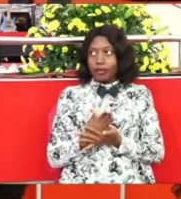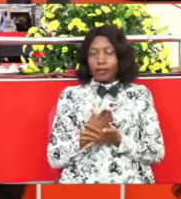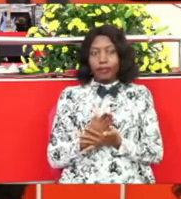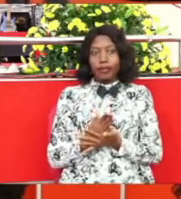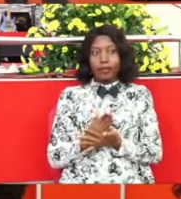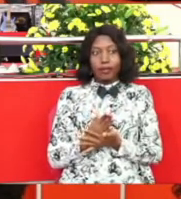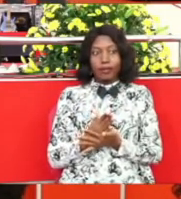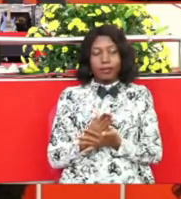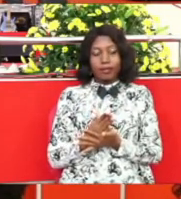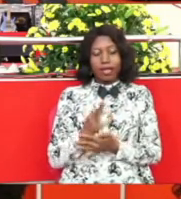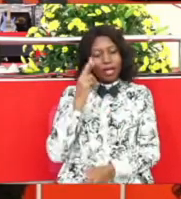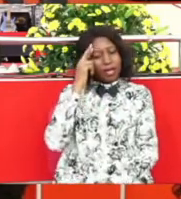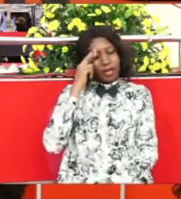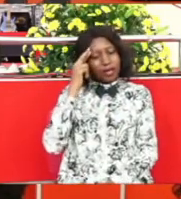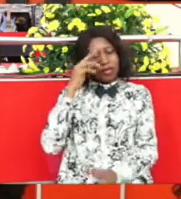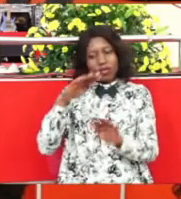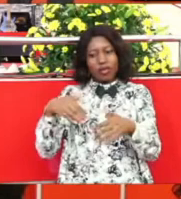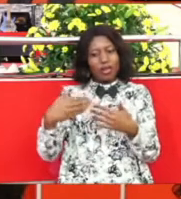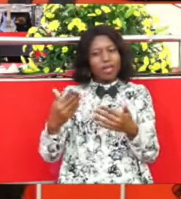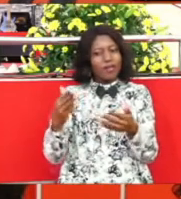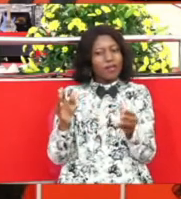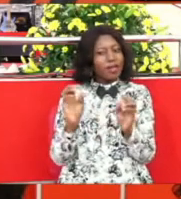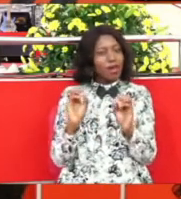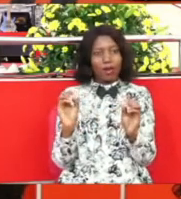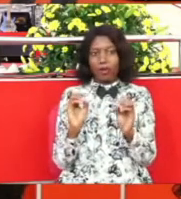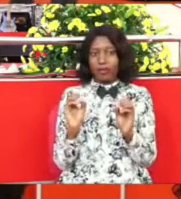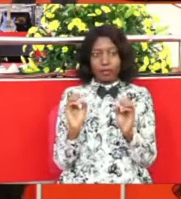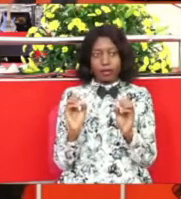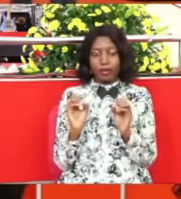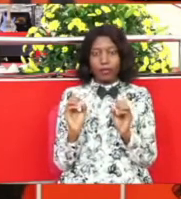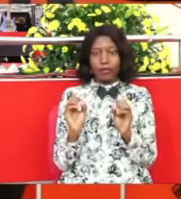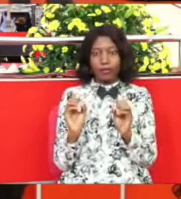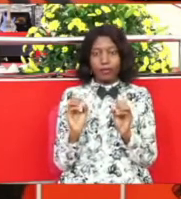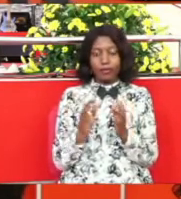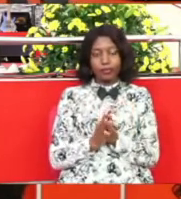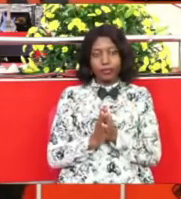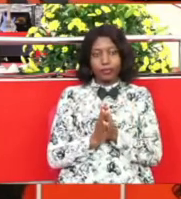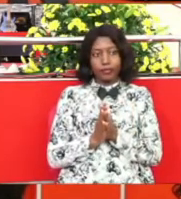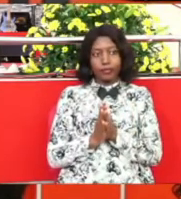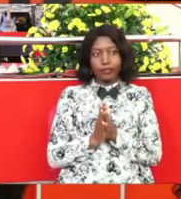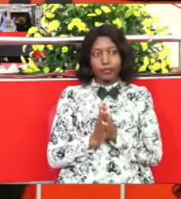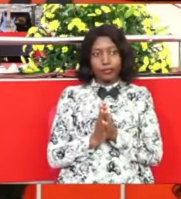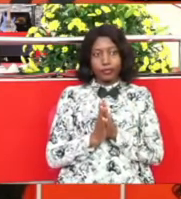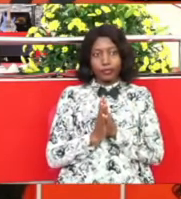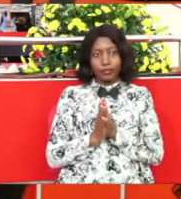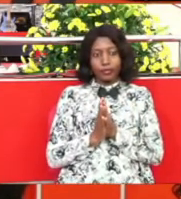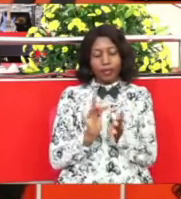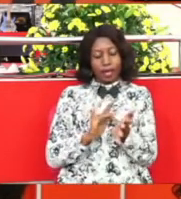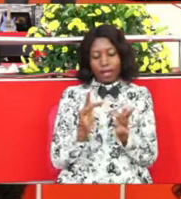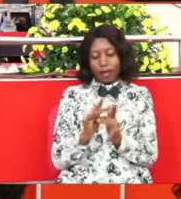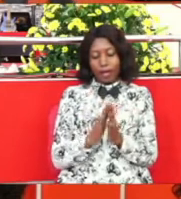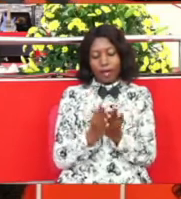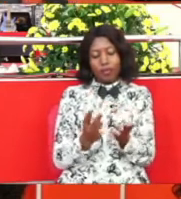reasons may not be given directly from the Bible. Na ile sababu hazipeanwi hapo